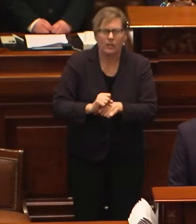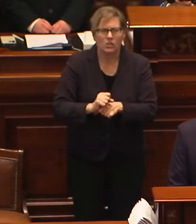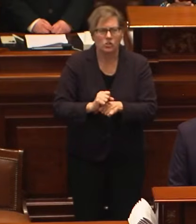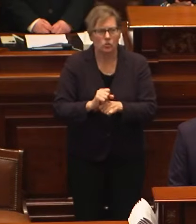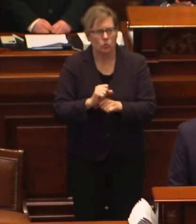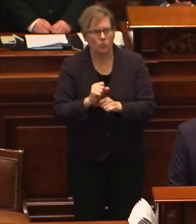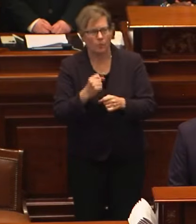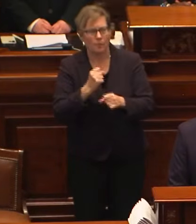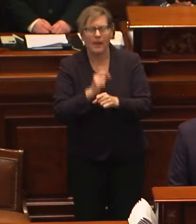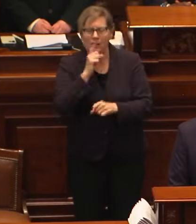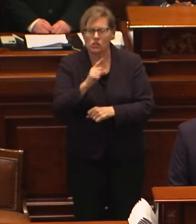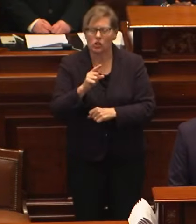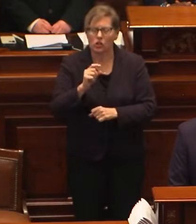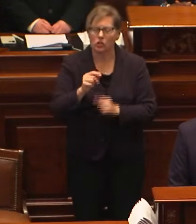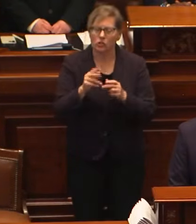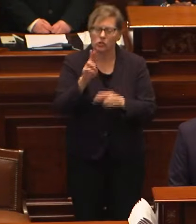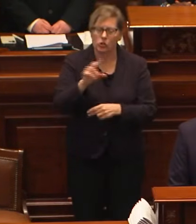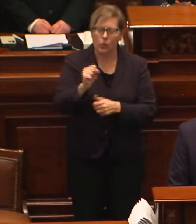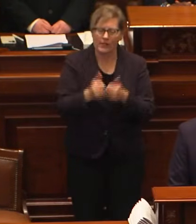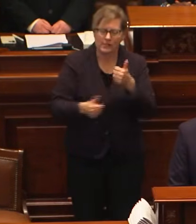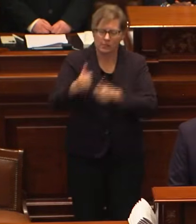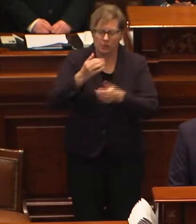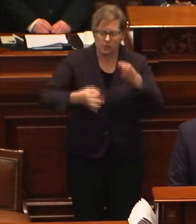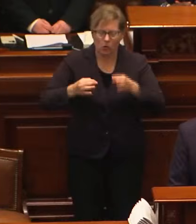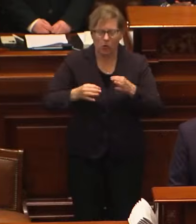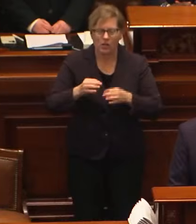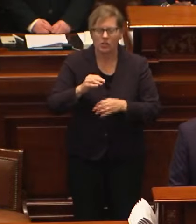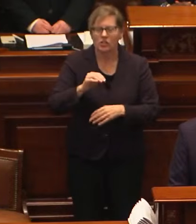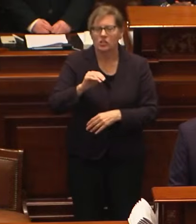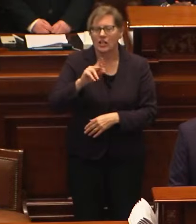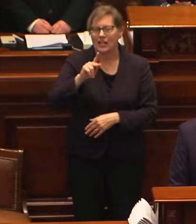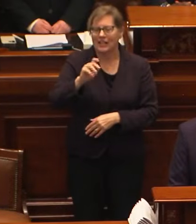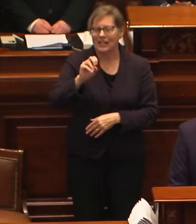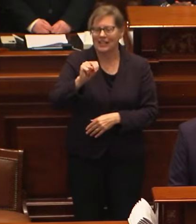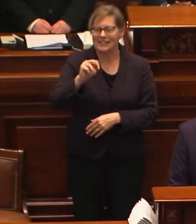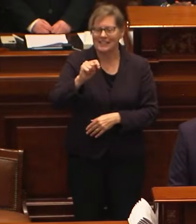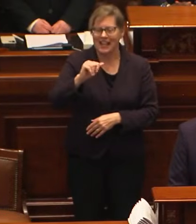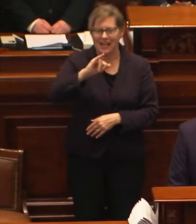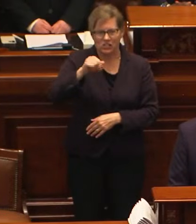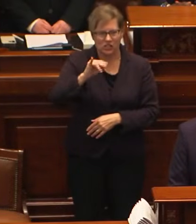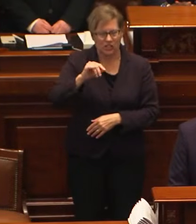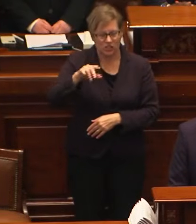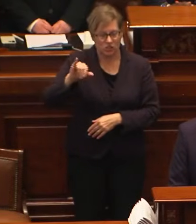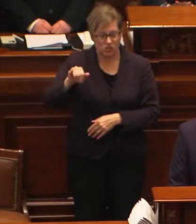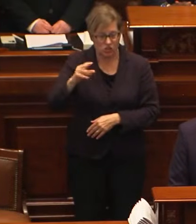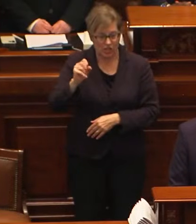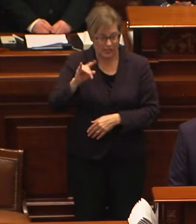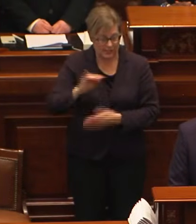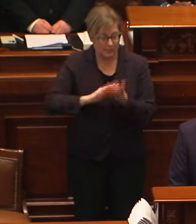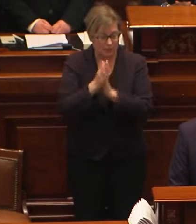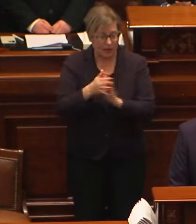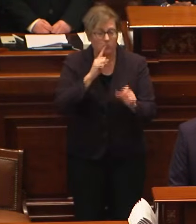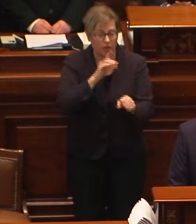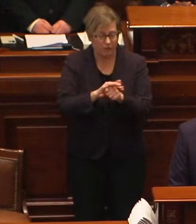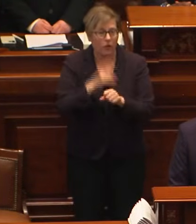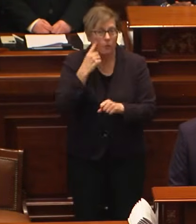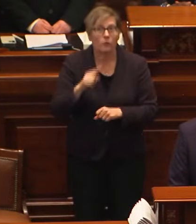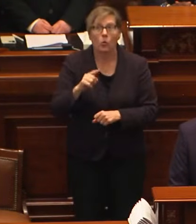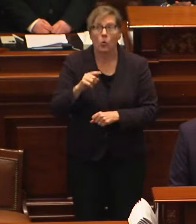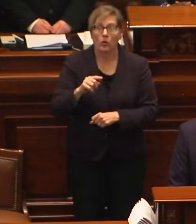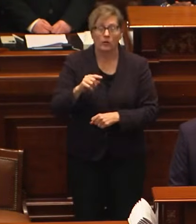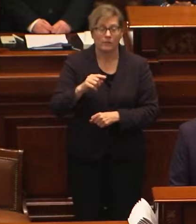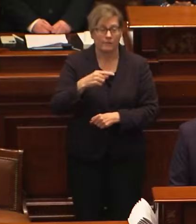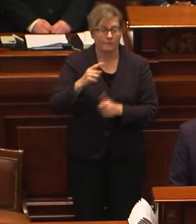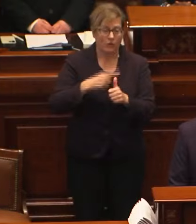Justice Ketanji Brown Jackson as the first Black woman to ever serve on the nation's highest court in April